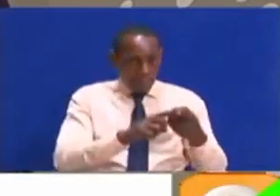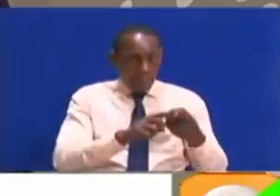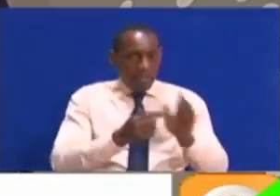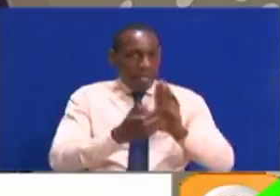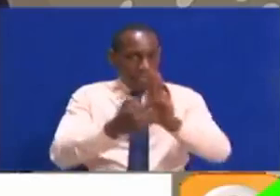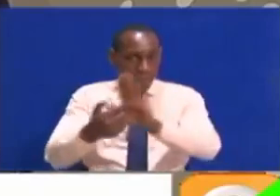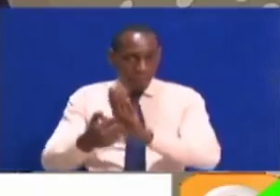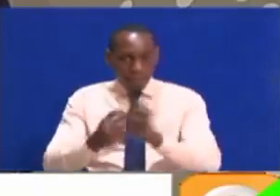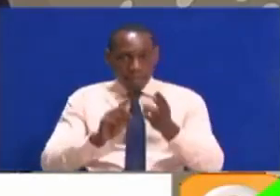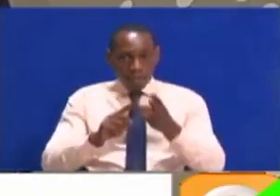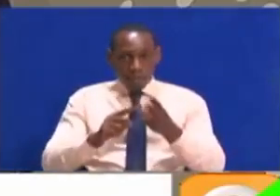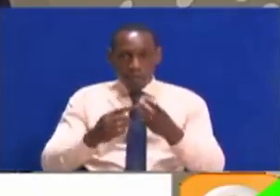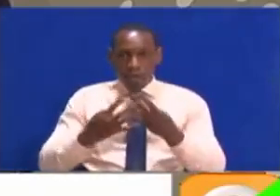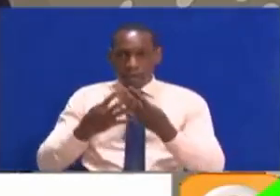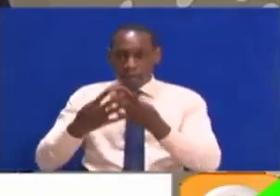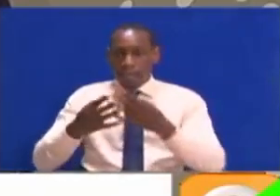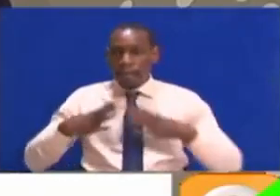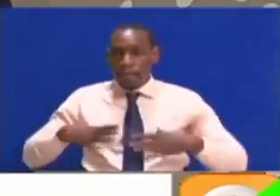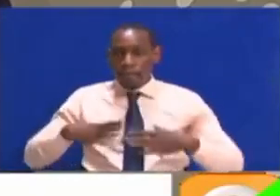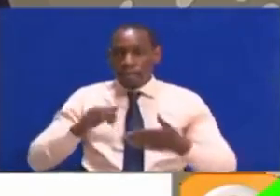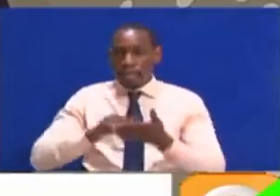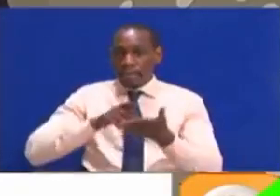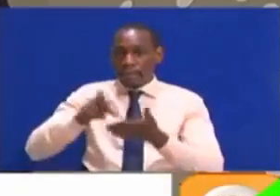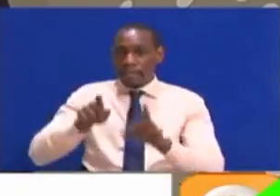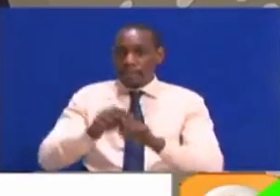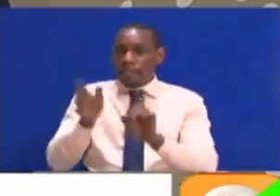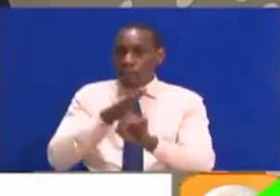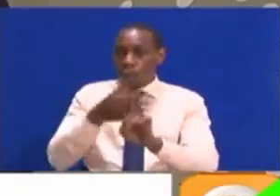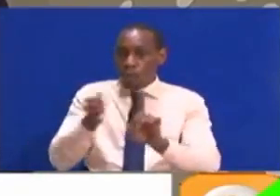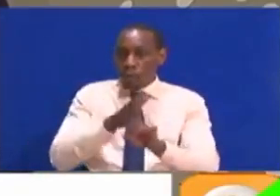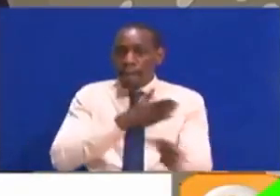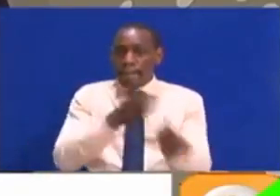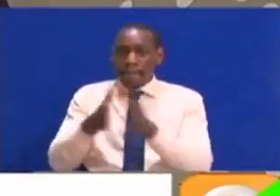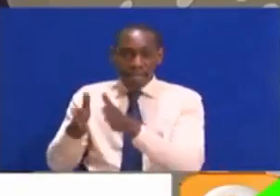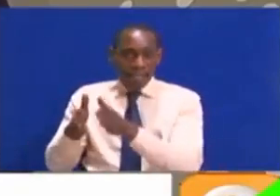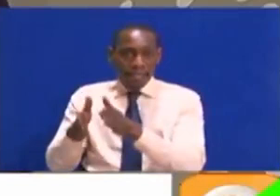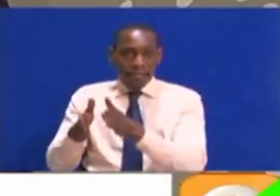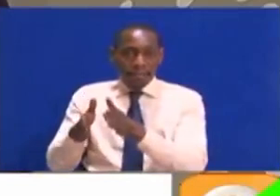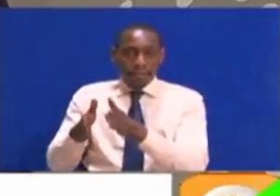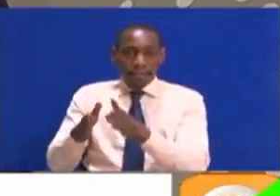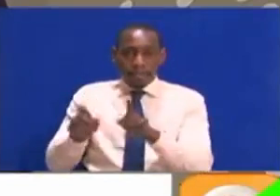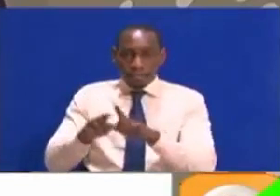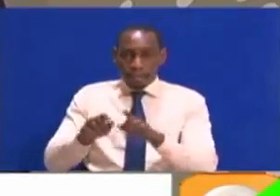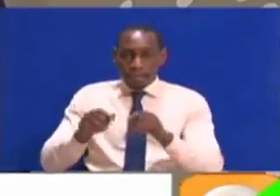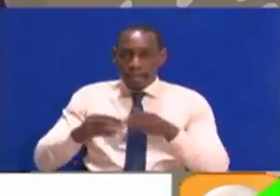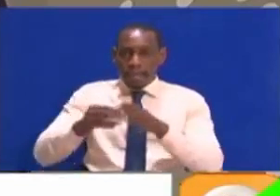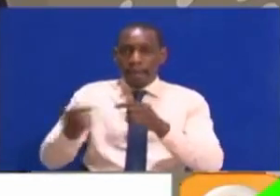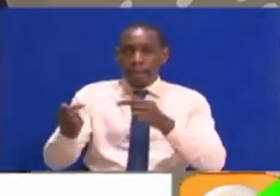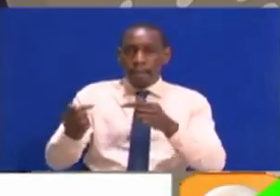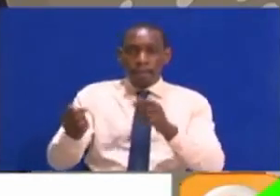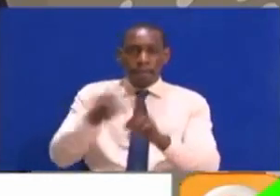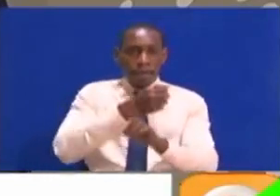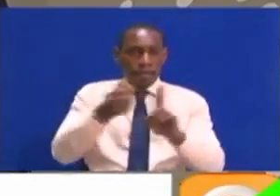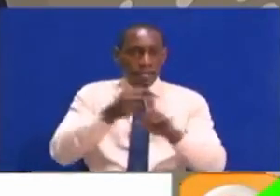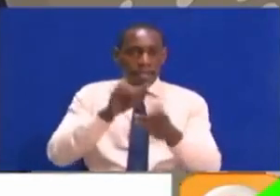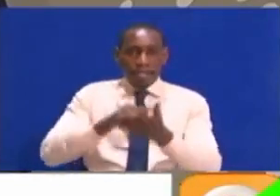reveal, prosecute those who financed, incited, planned, orchestrated and perpetrated the chaos,